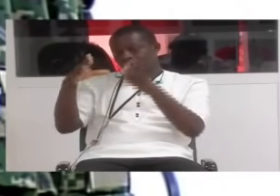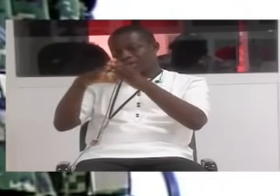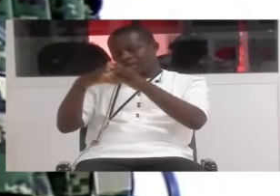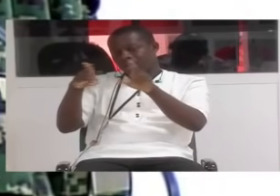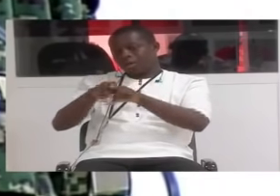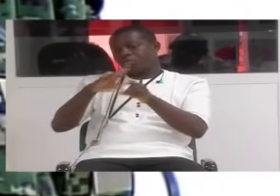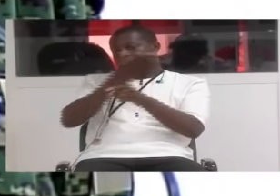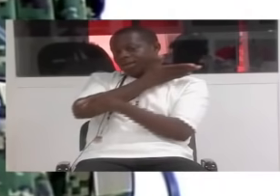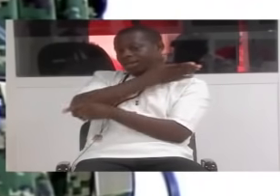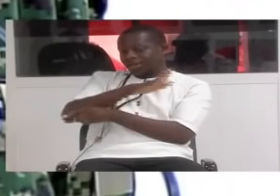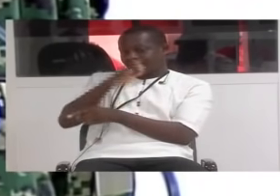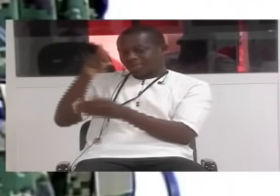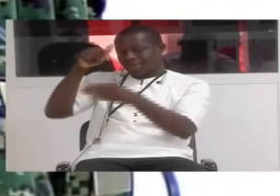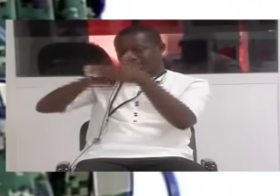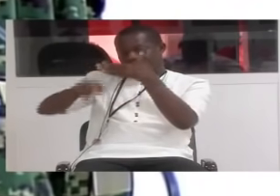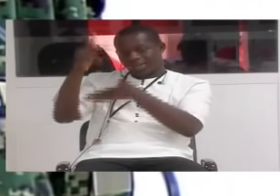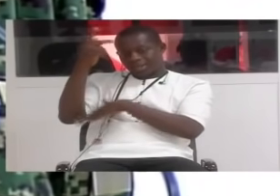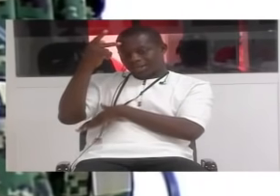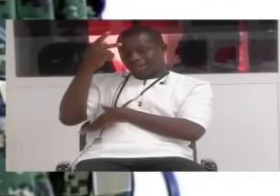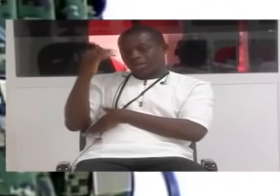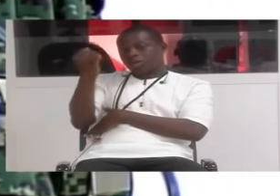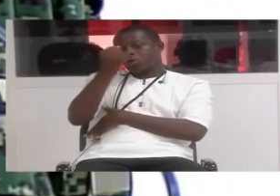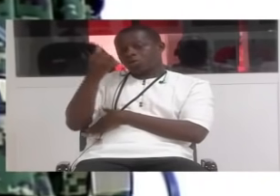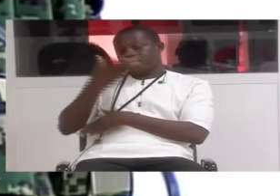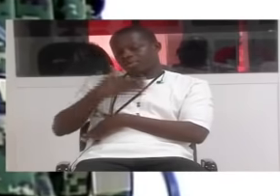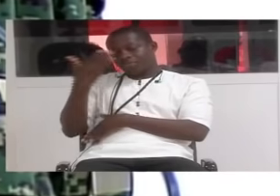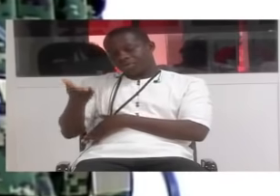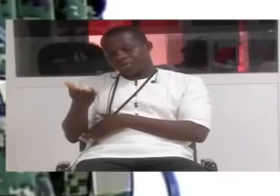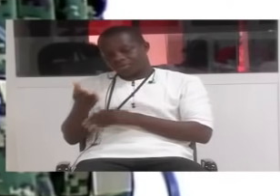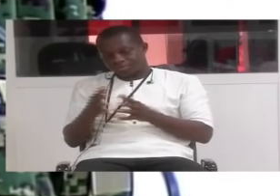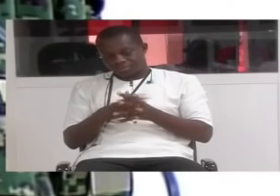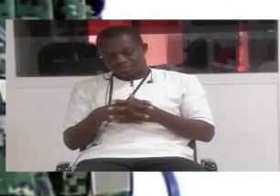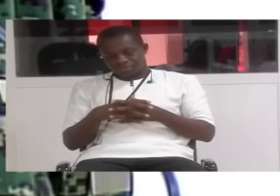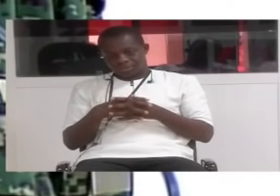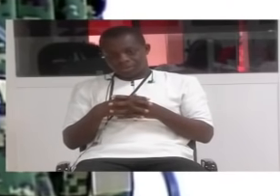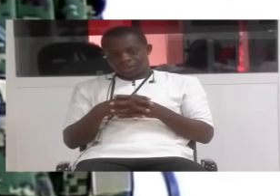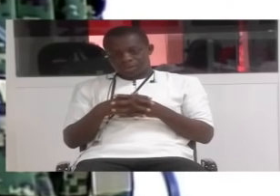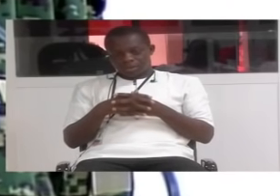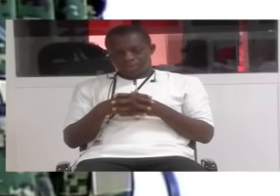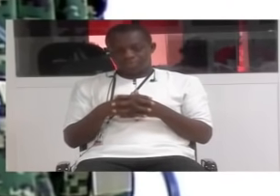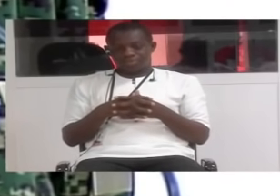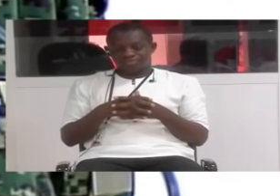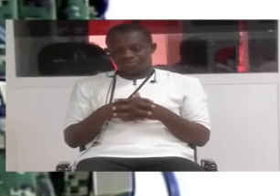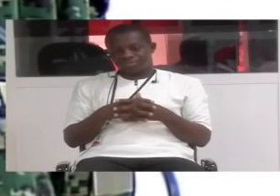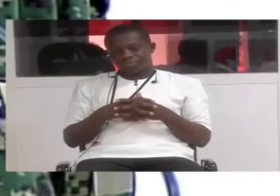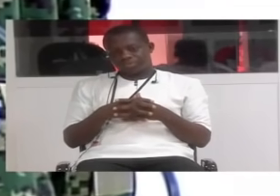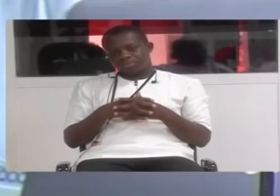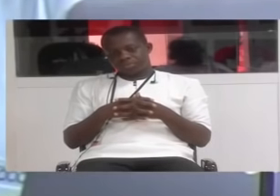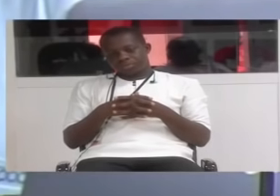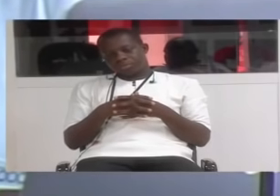Because we had gone with Solo Bojang, and when we returned, we left him there because he lived in Kanilay.